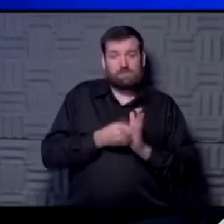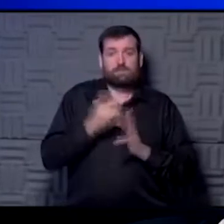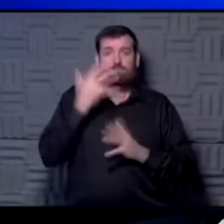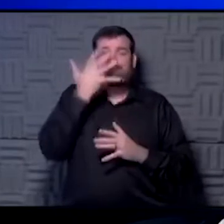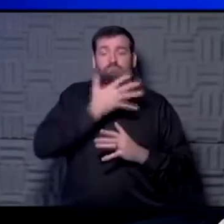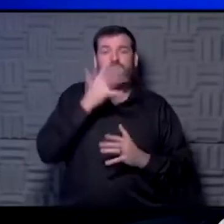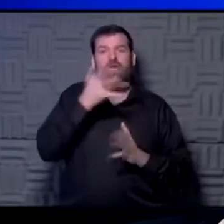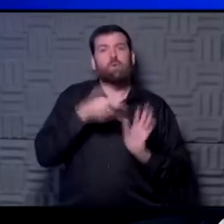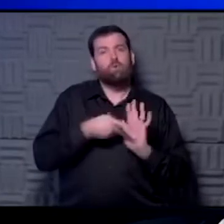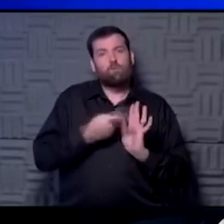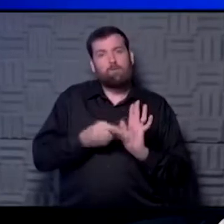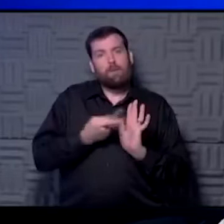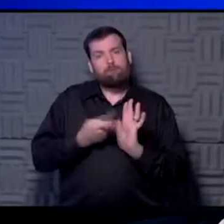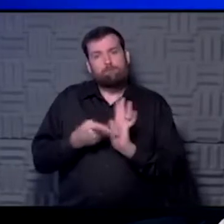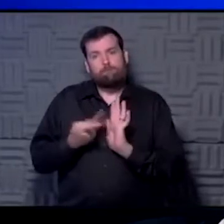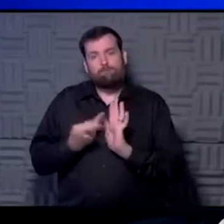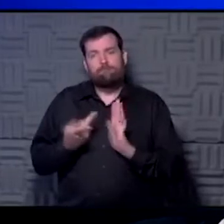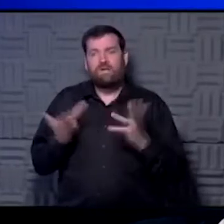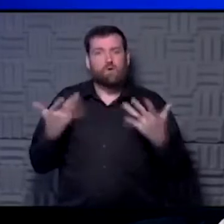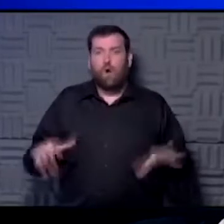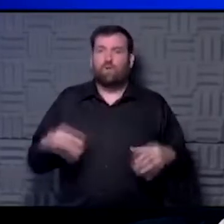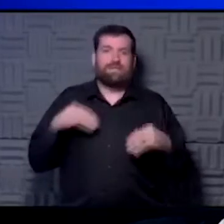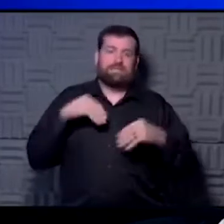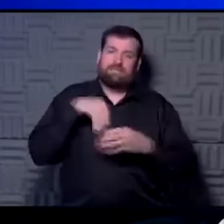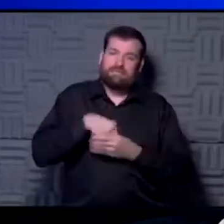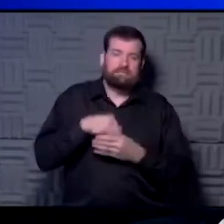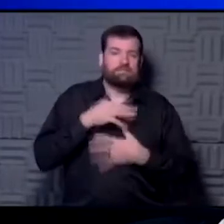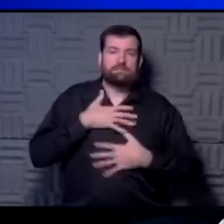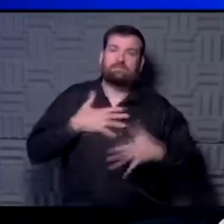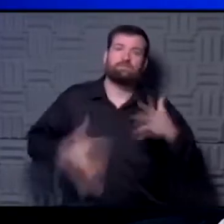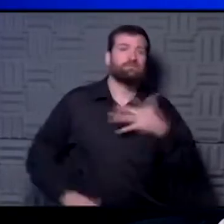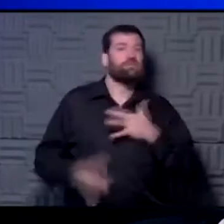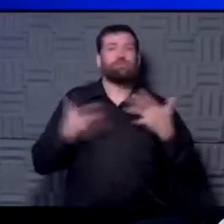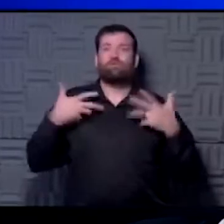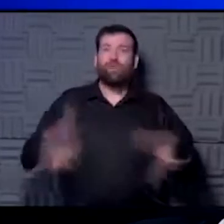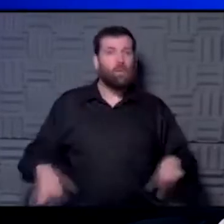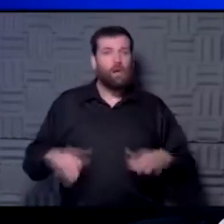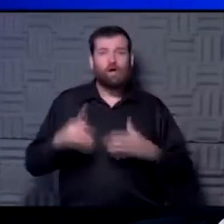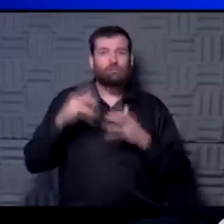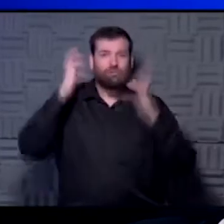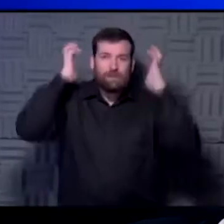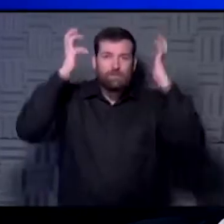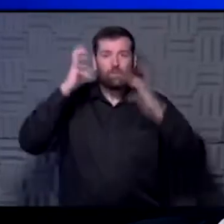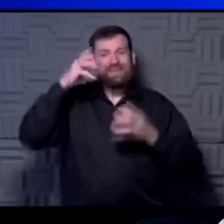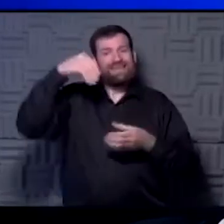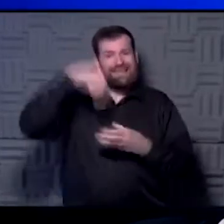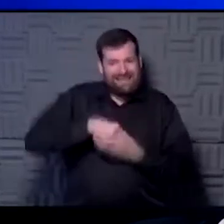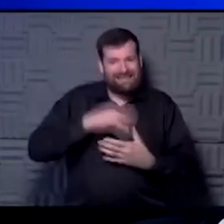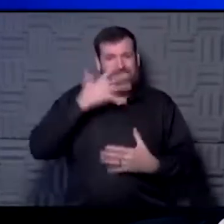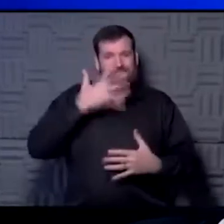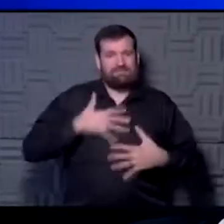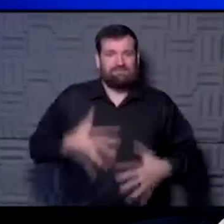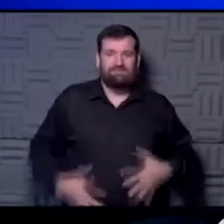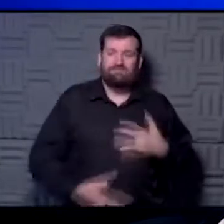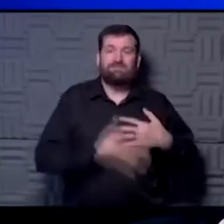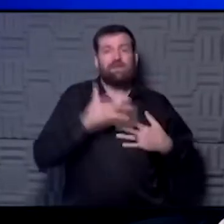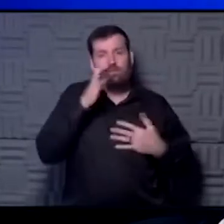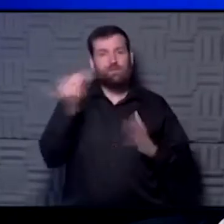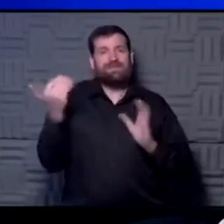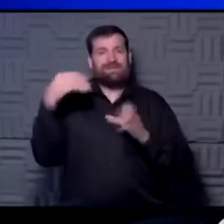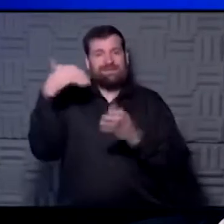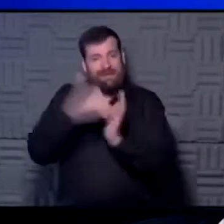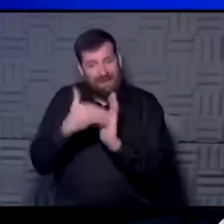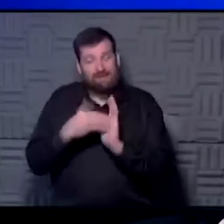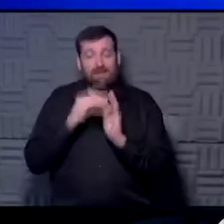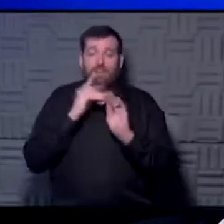it replicates and it's throughout your respiratory tract. You don't want to get baby shampoo into your respiratory tract. It's going to be right back into your nasal sinuses again, and